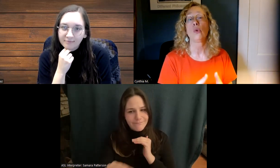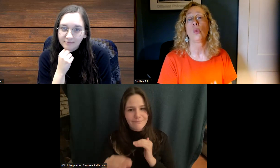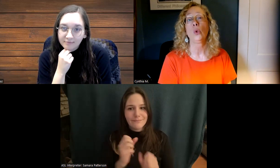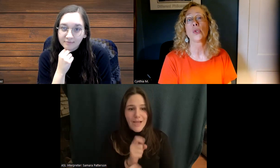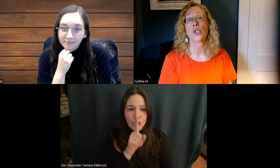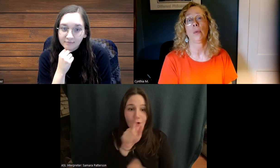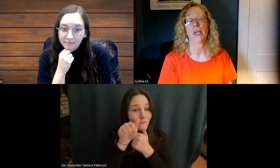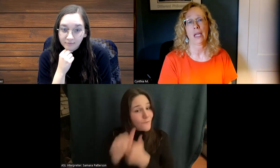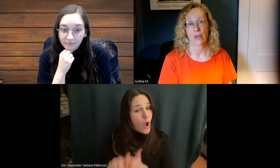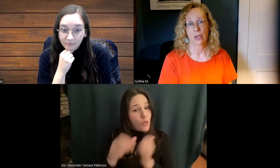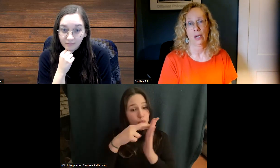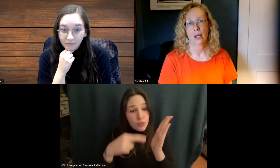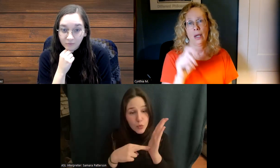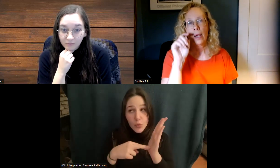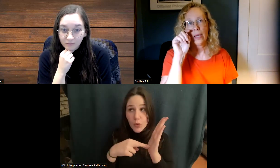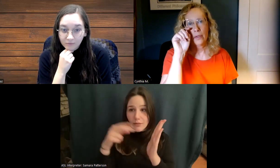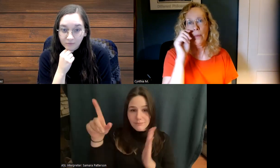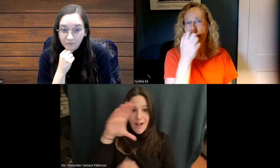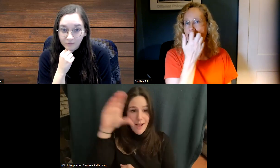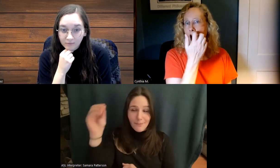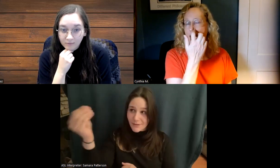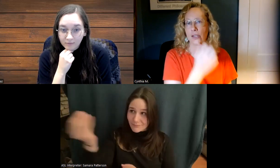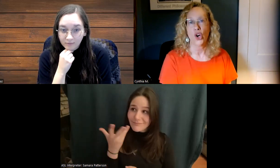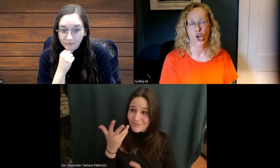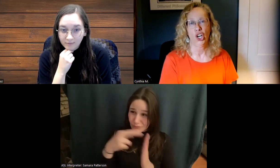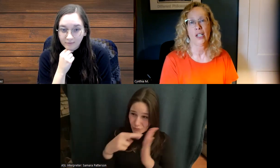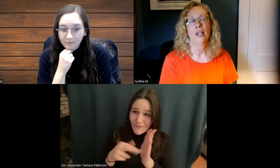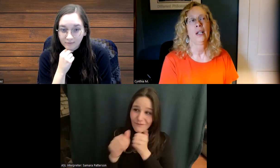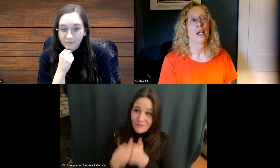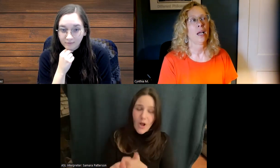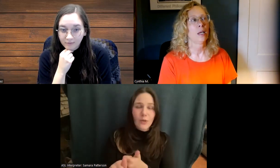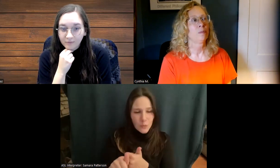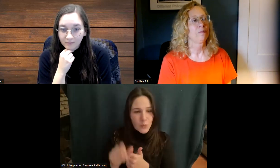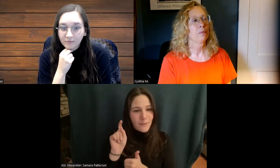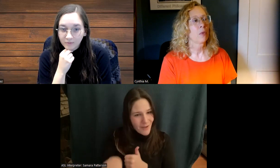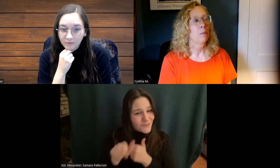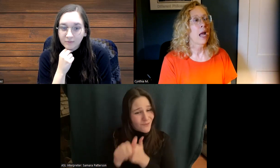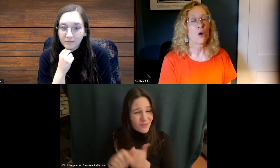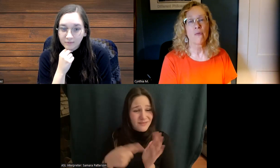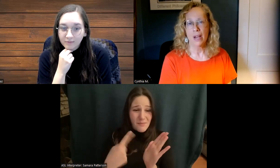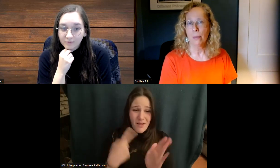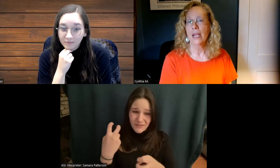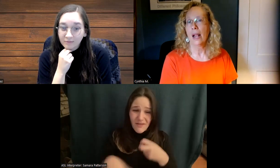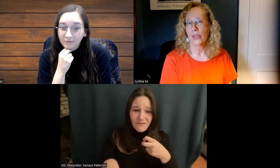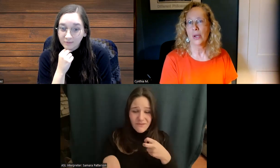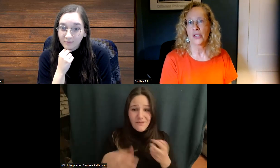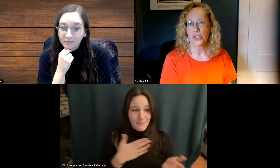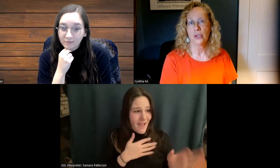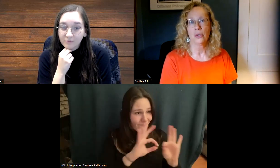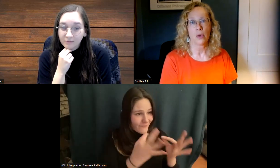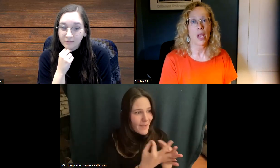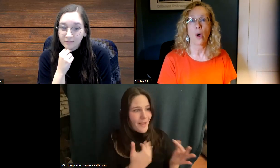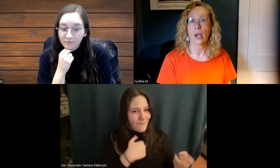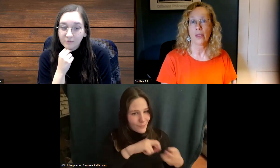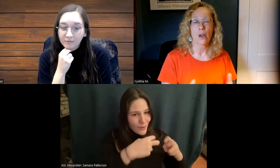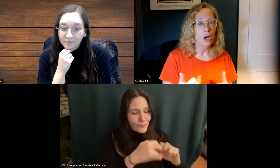following the rules that you've been given. And sometimes that's hard. My own family had their